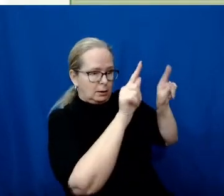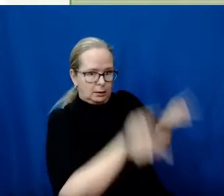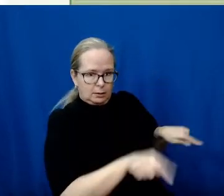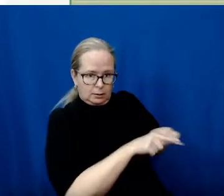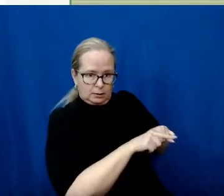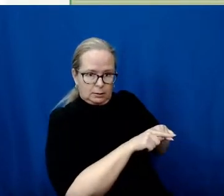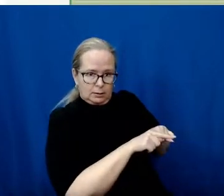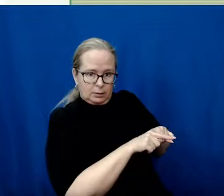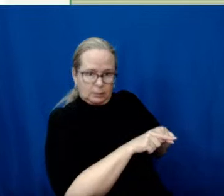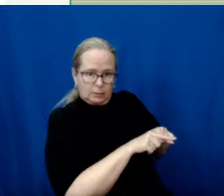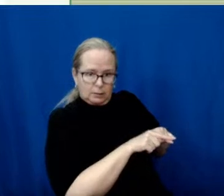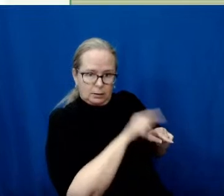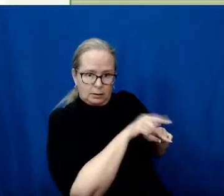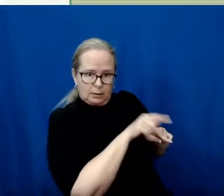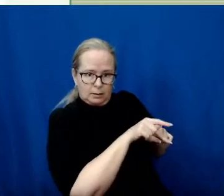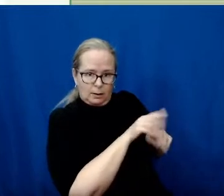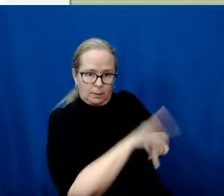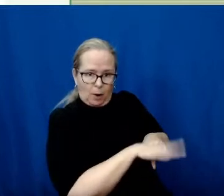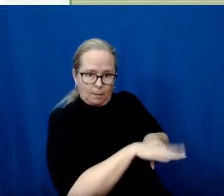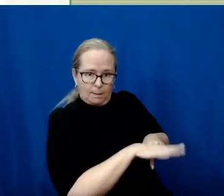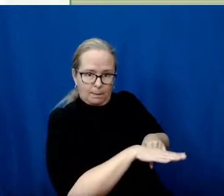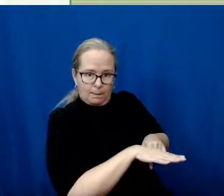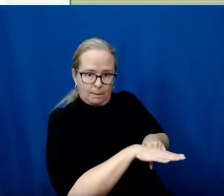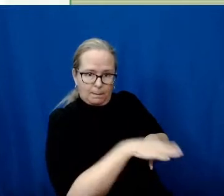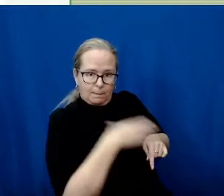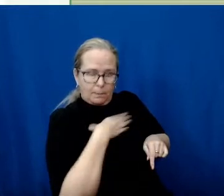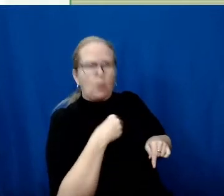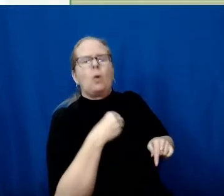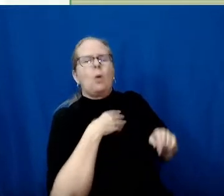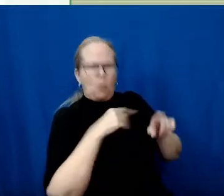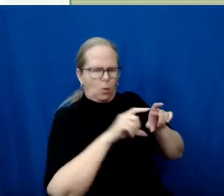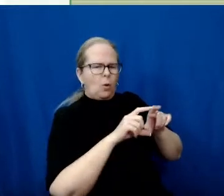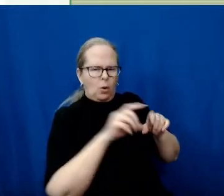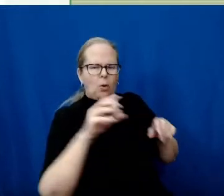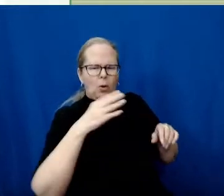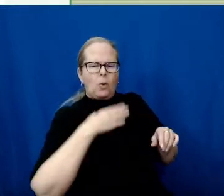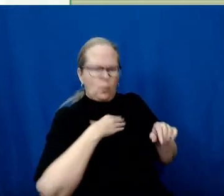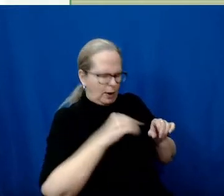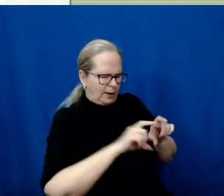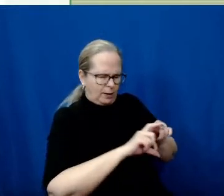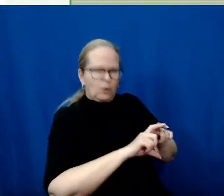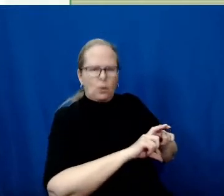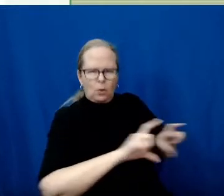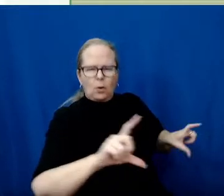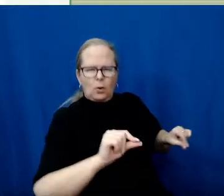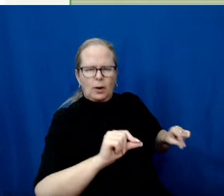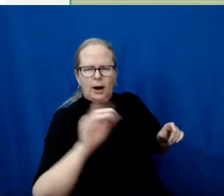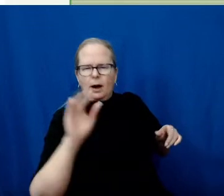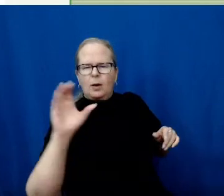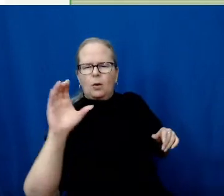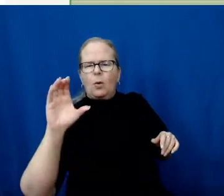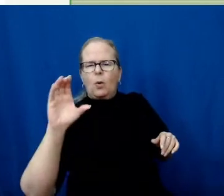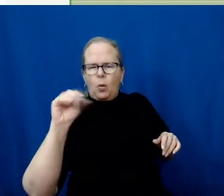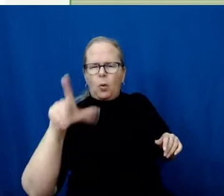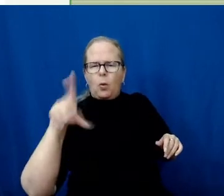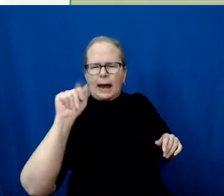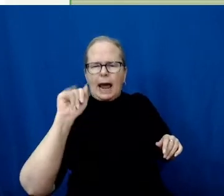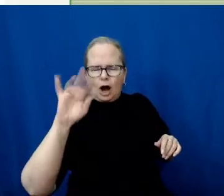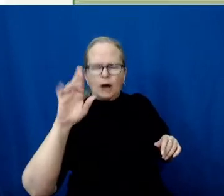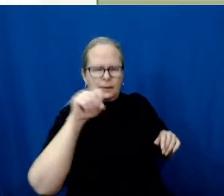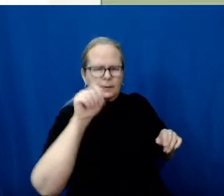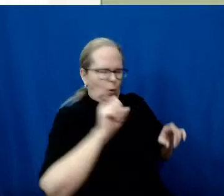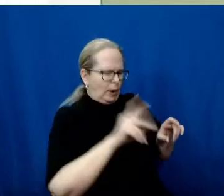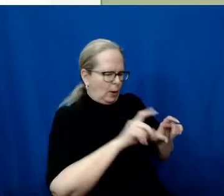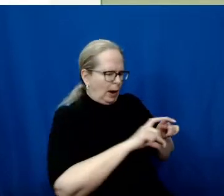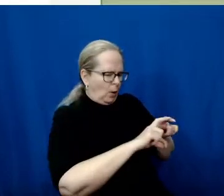not a lot of research work that can suggest that COVID is traveling in the ductworks and being distributed. There are some cases where